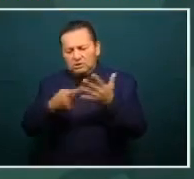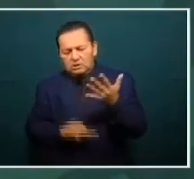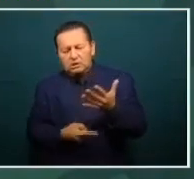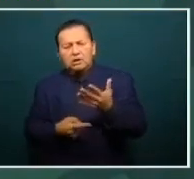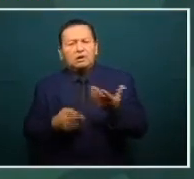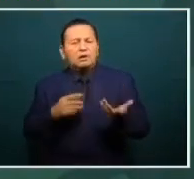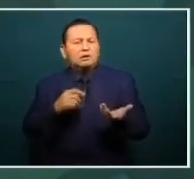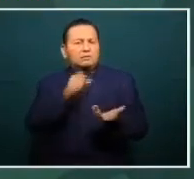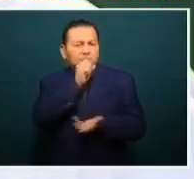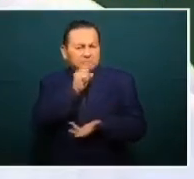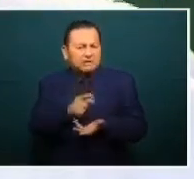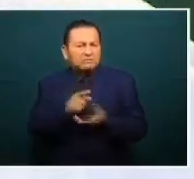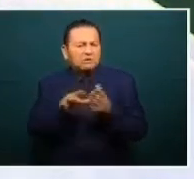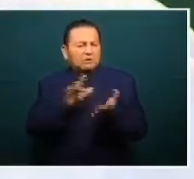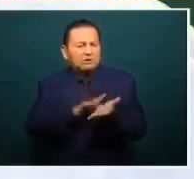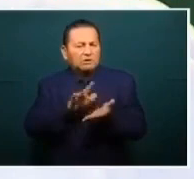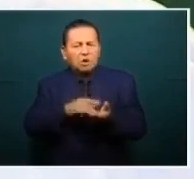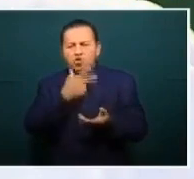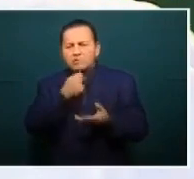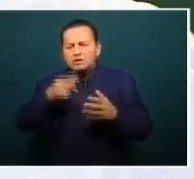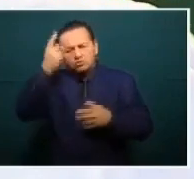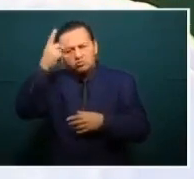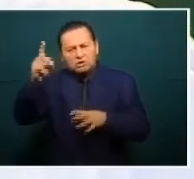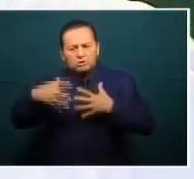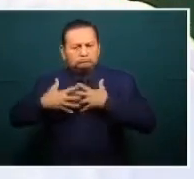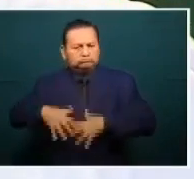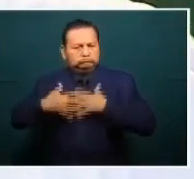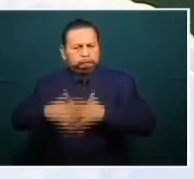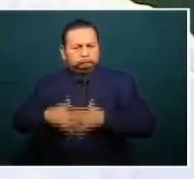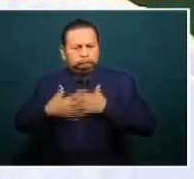Field workers, professionals,